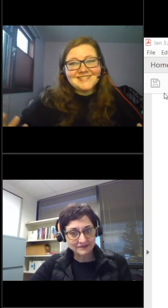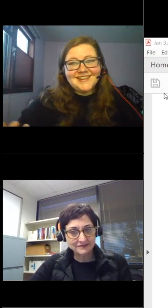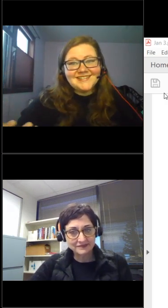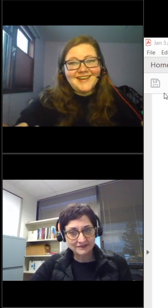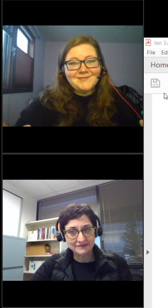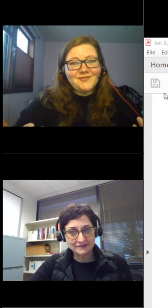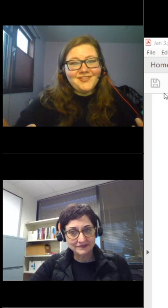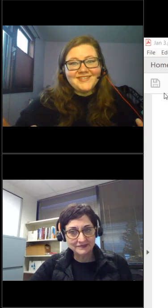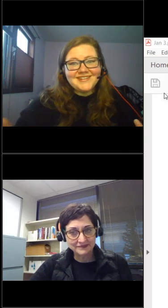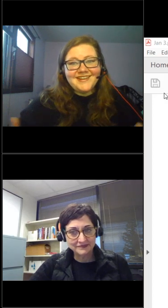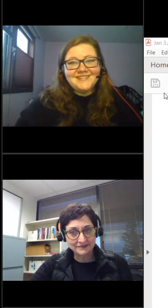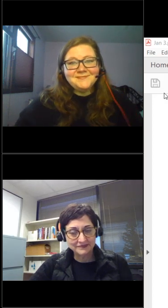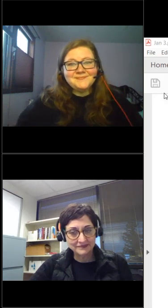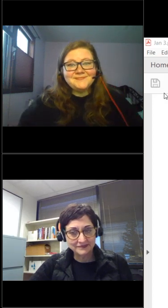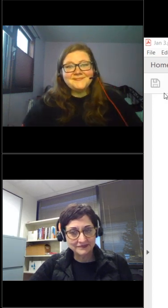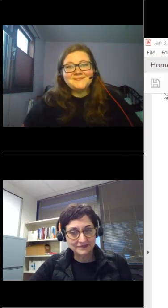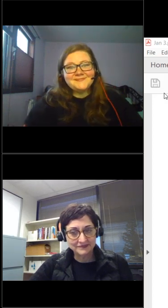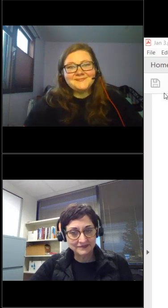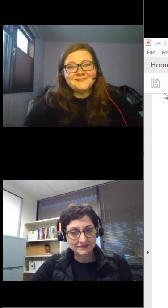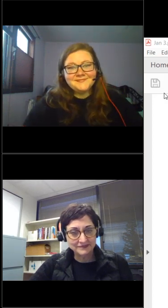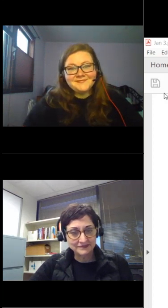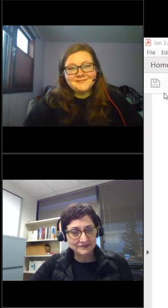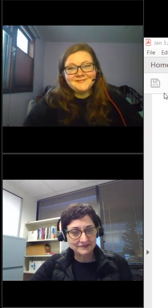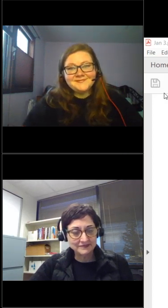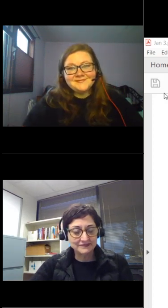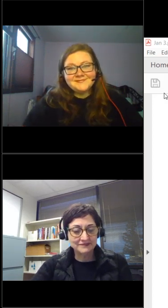thoughts you guys had before we were done?